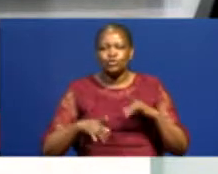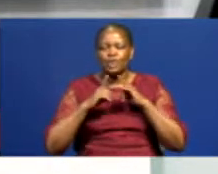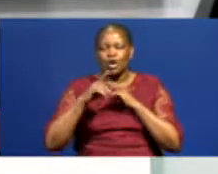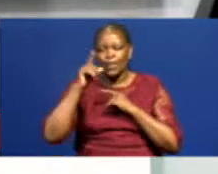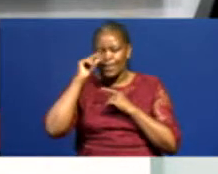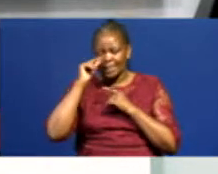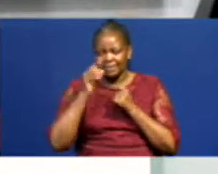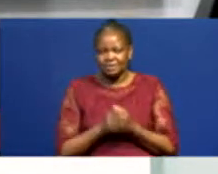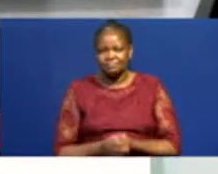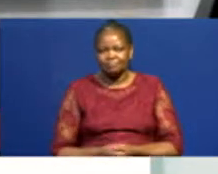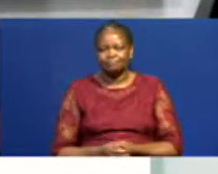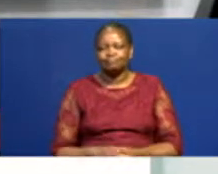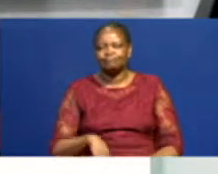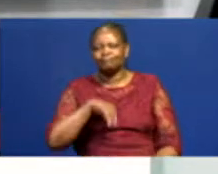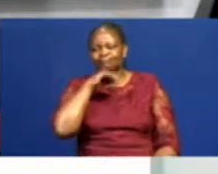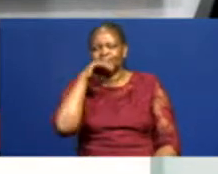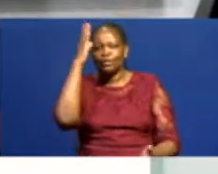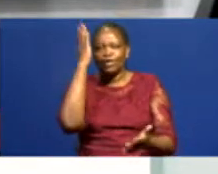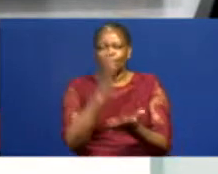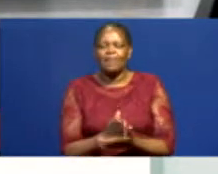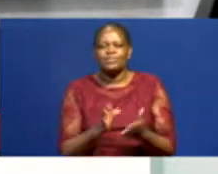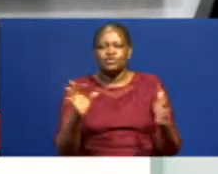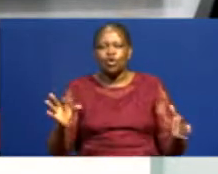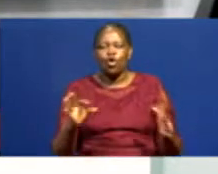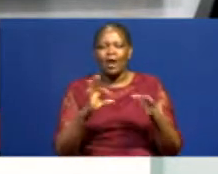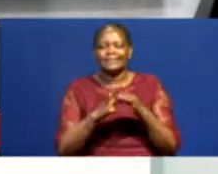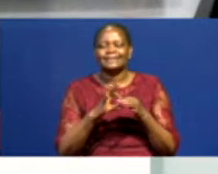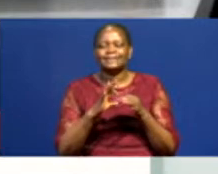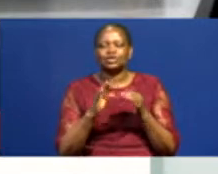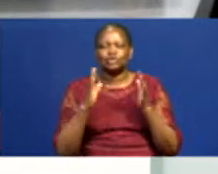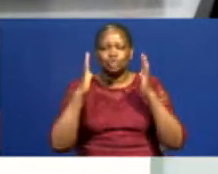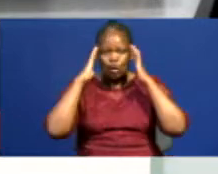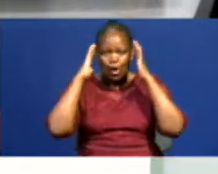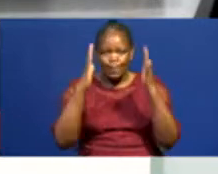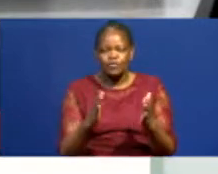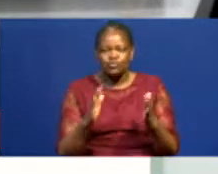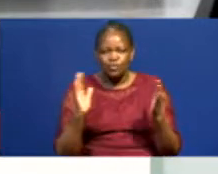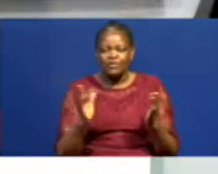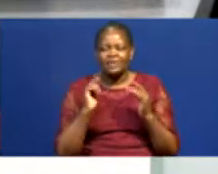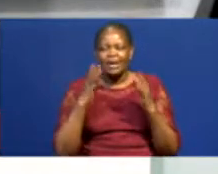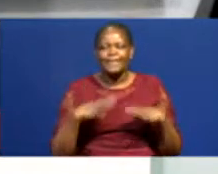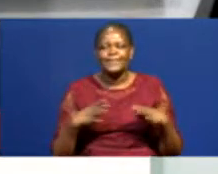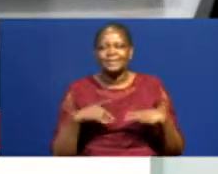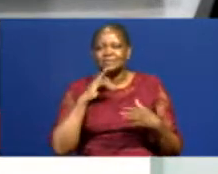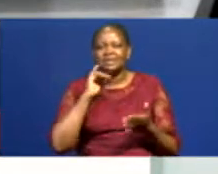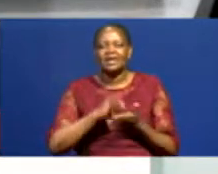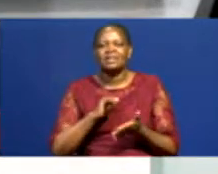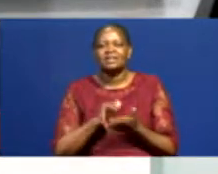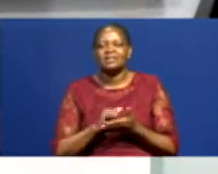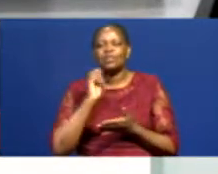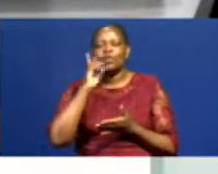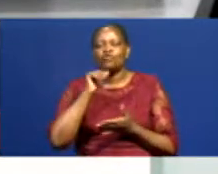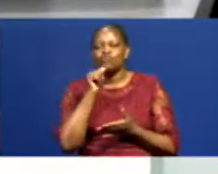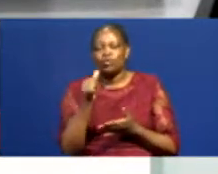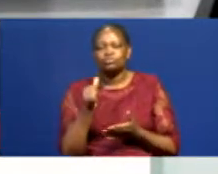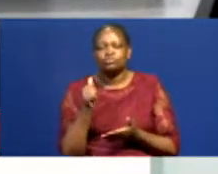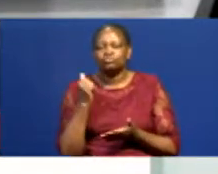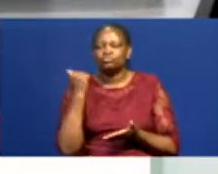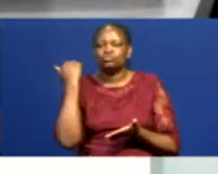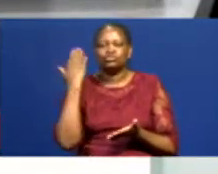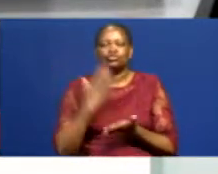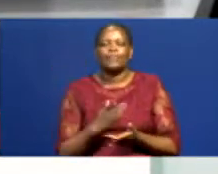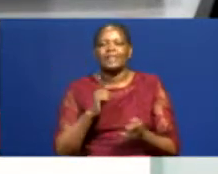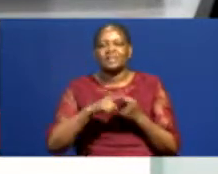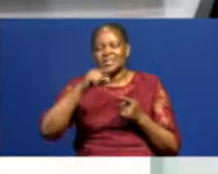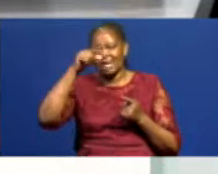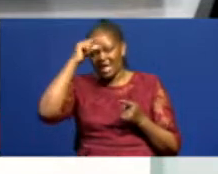Mombasa, Odinga affirmed the coalition's steadfast commitment to the welfare of Kenyans, stating that they will not relent until the